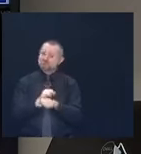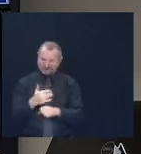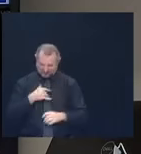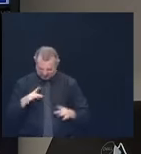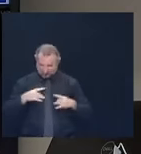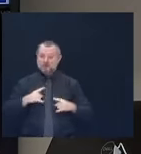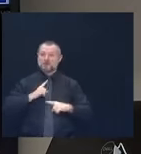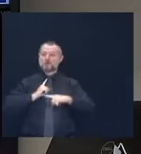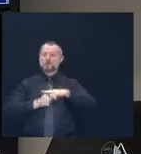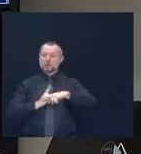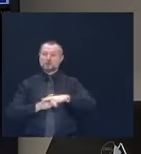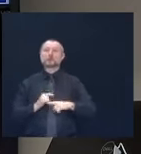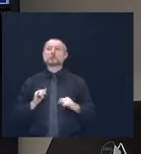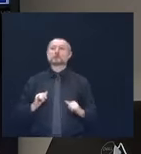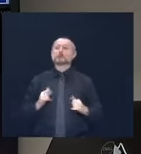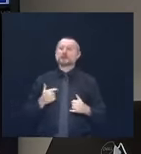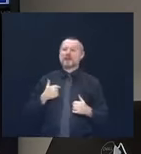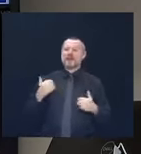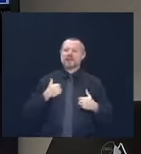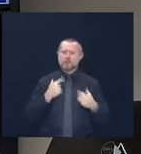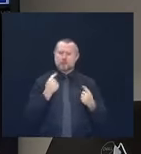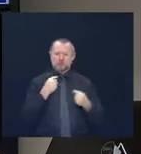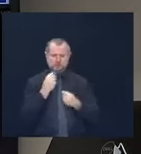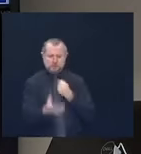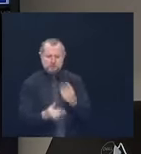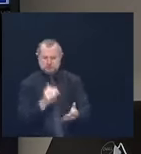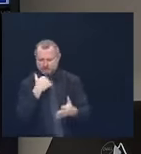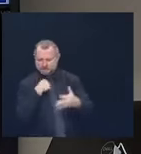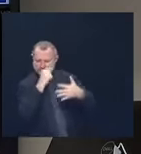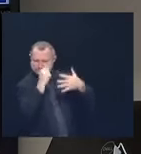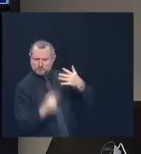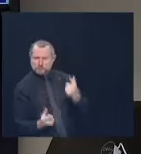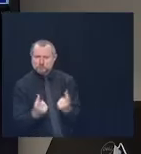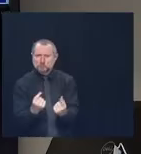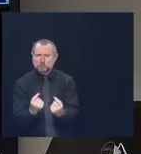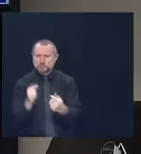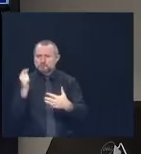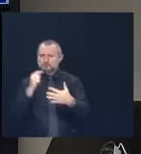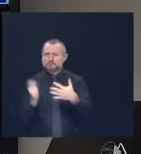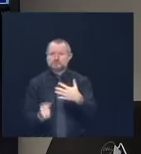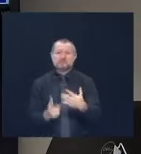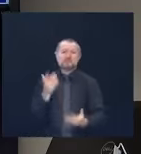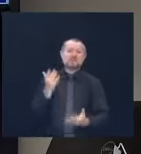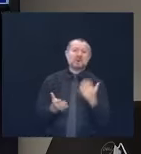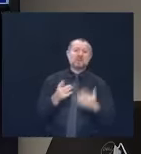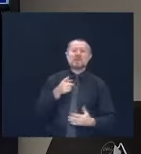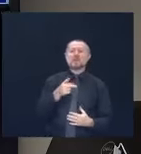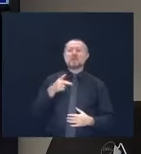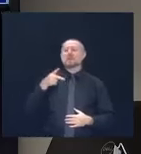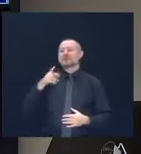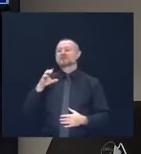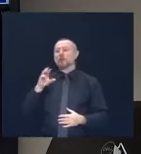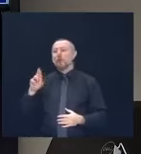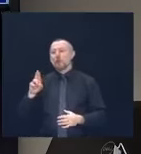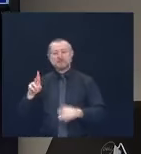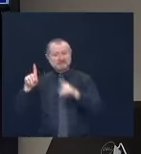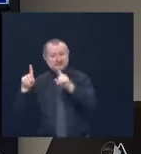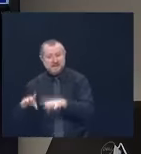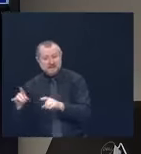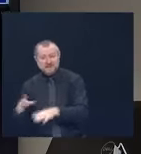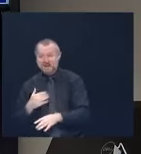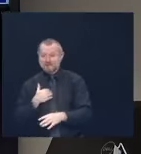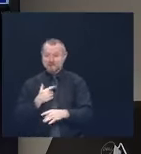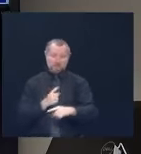we put out extensive guidance about how to read these results, might seek a confirmatory PCR test. If you test positive on both, we